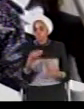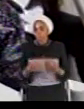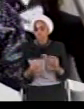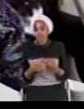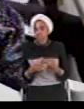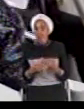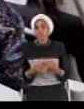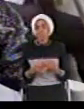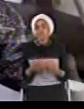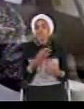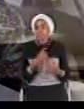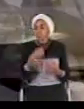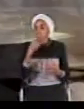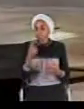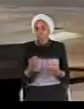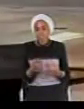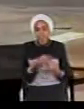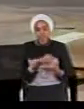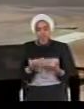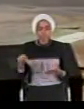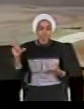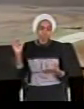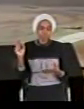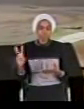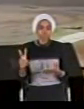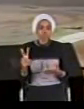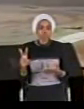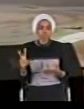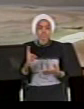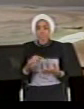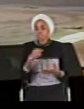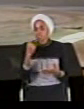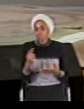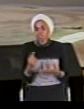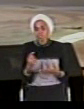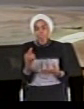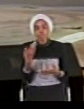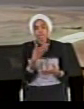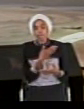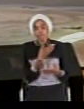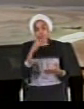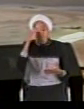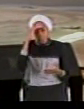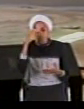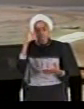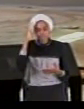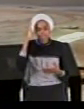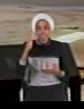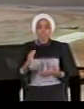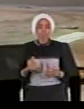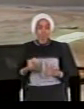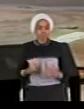judgment. It says in verse 2, it says, and many shall follow their